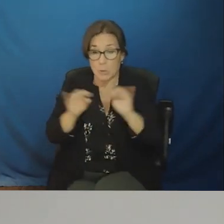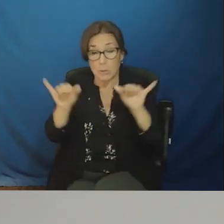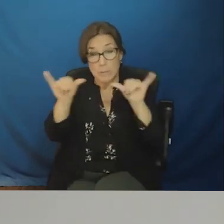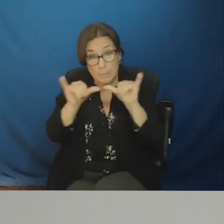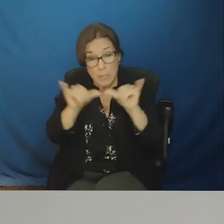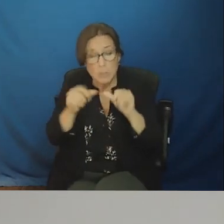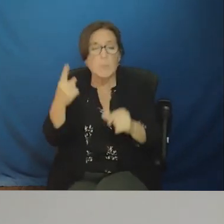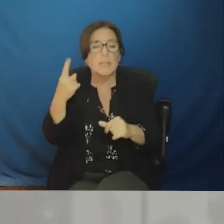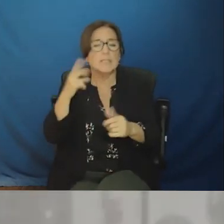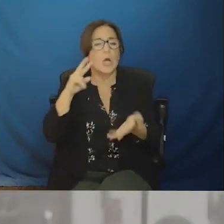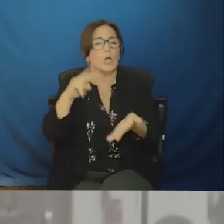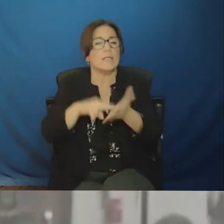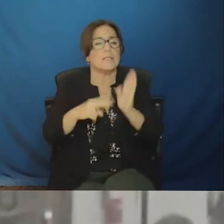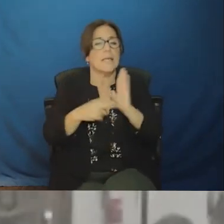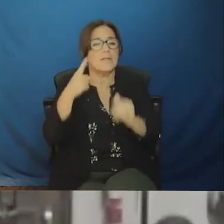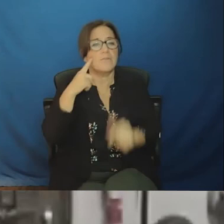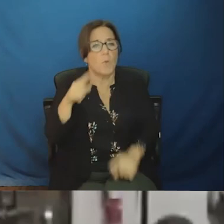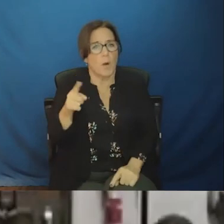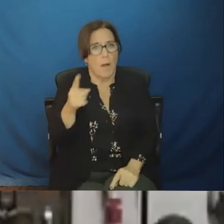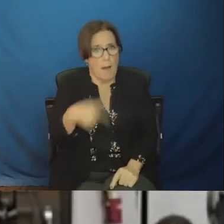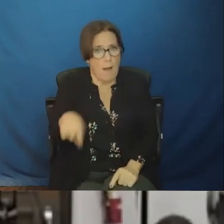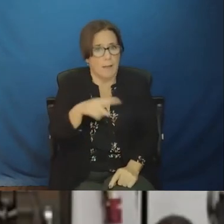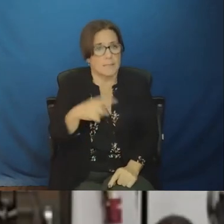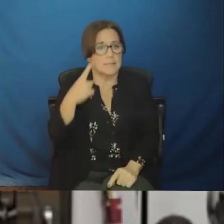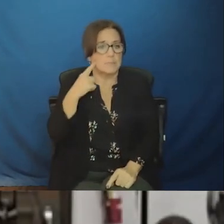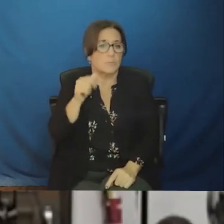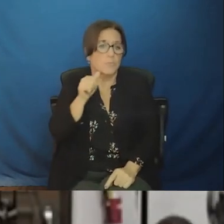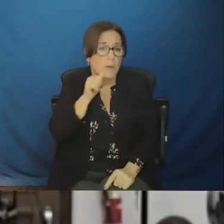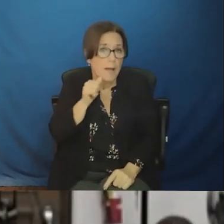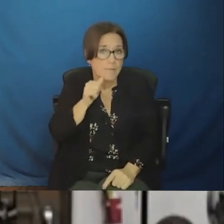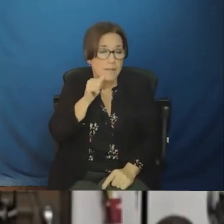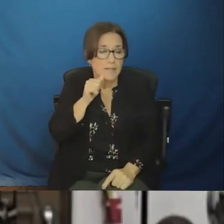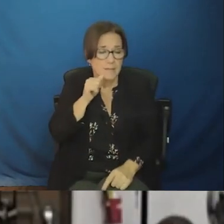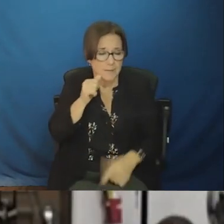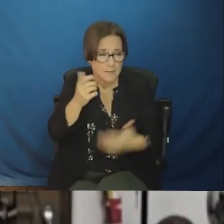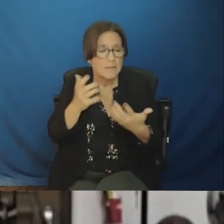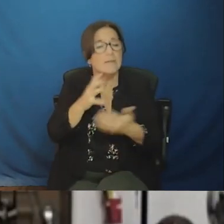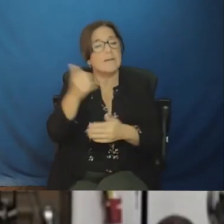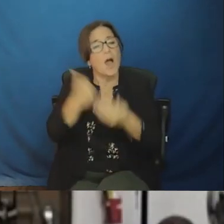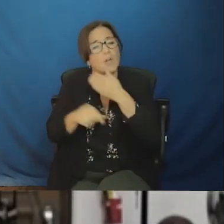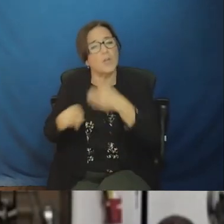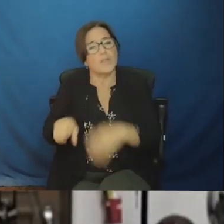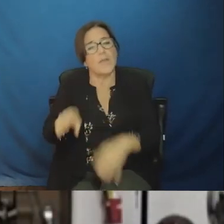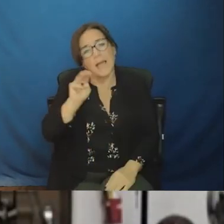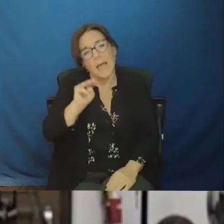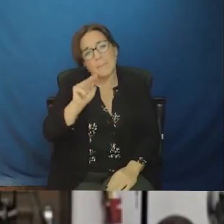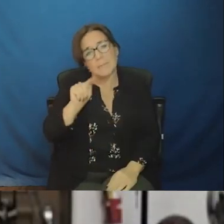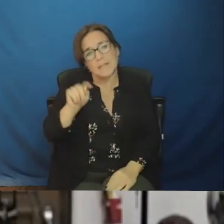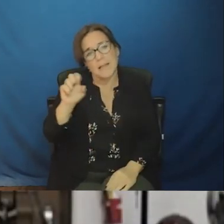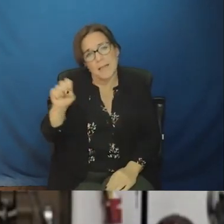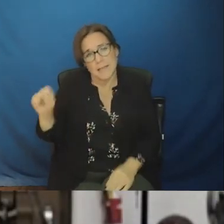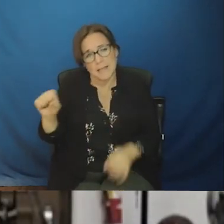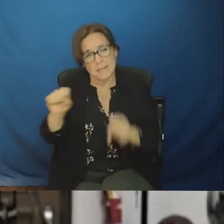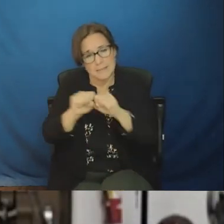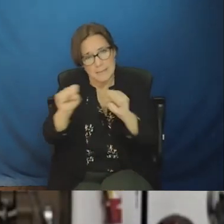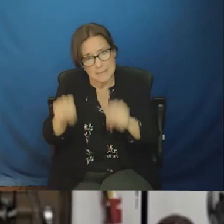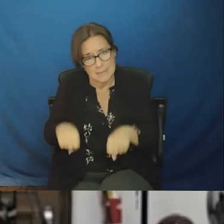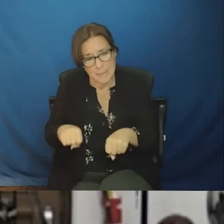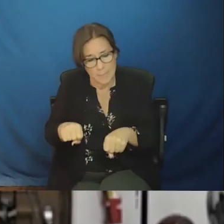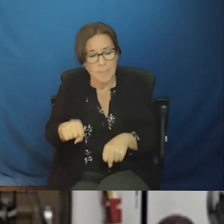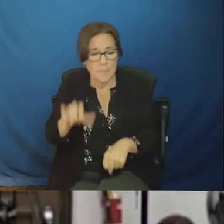through these different measures. And that's the intent of the MTSS system. Yeah. That's the intent of these new positions.